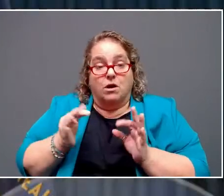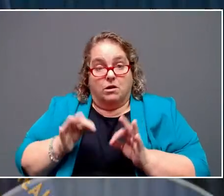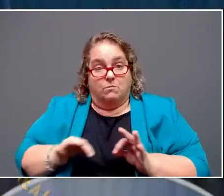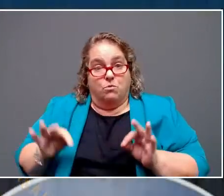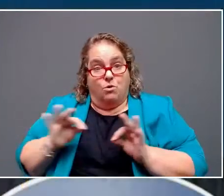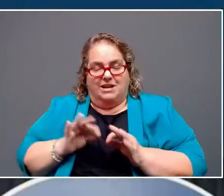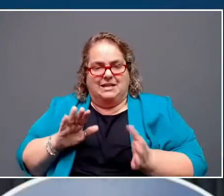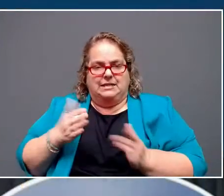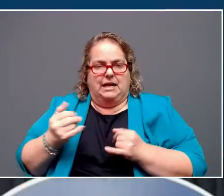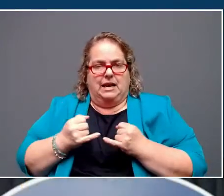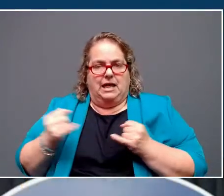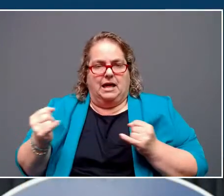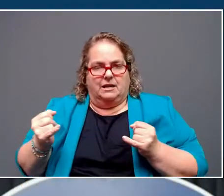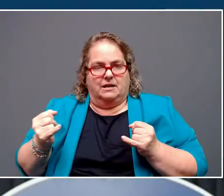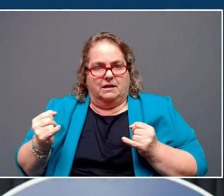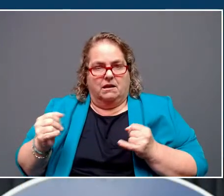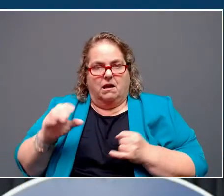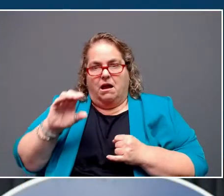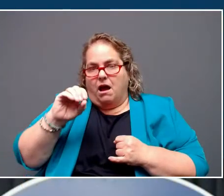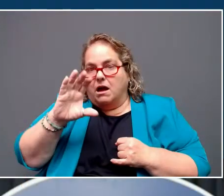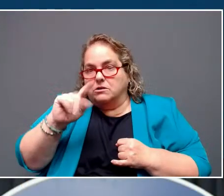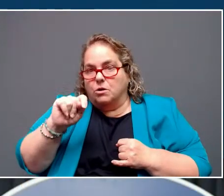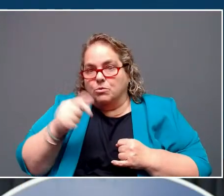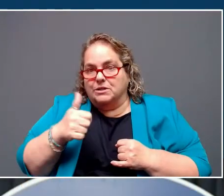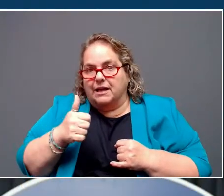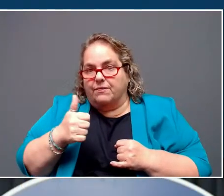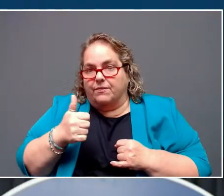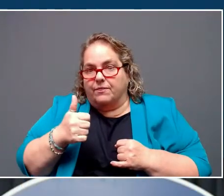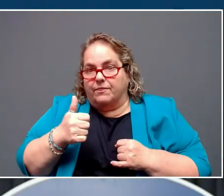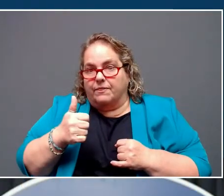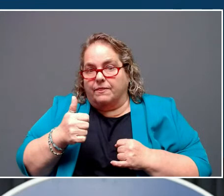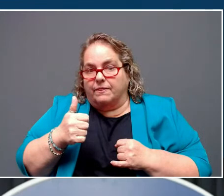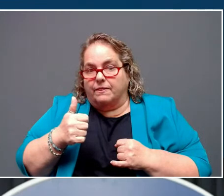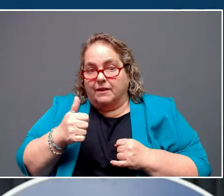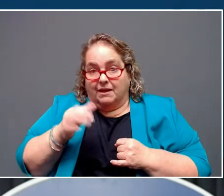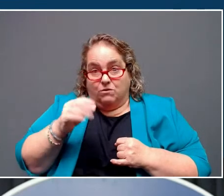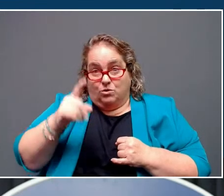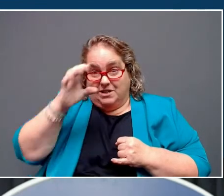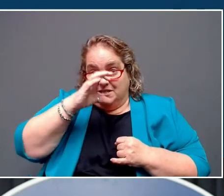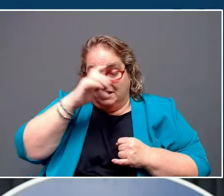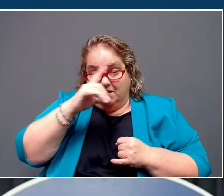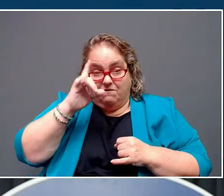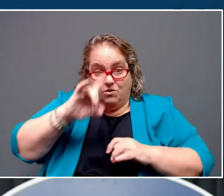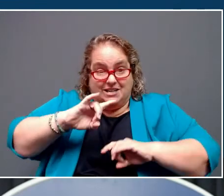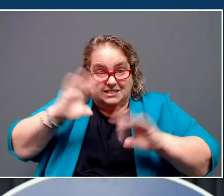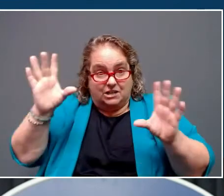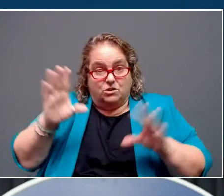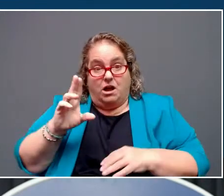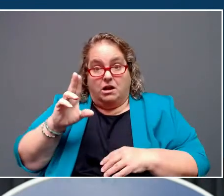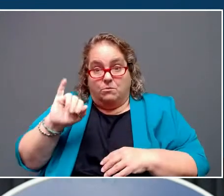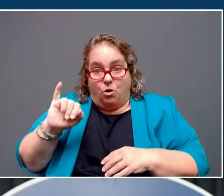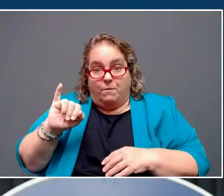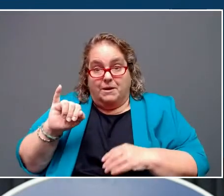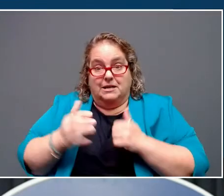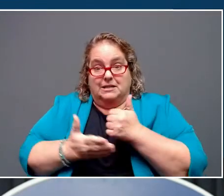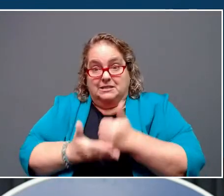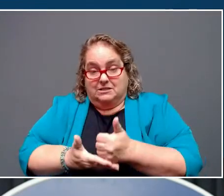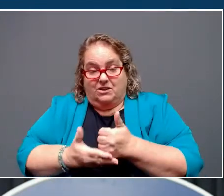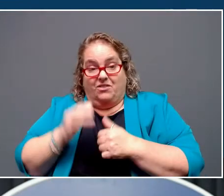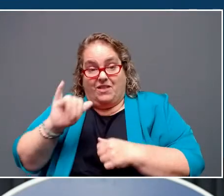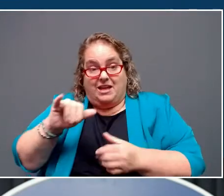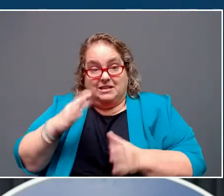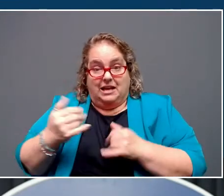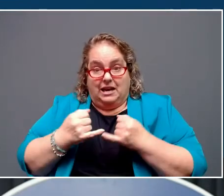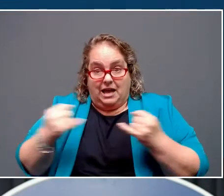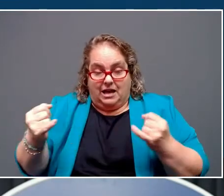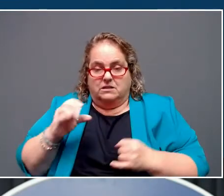It is October the 10th. So if you were going to seek disaster unemployment assistance, that deadline is October the